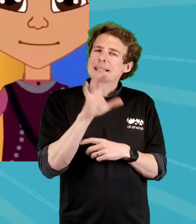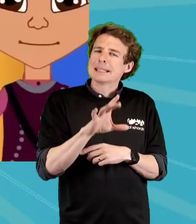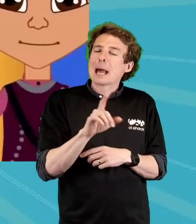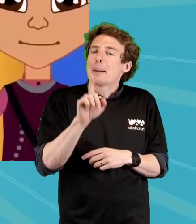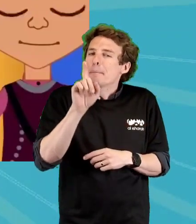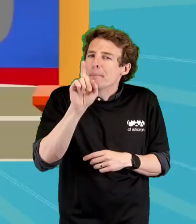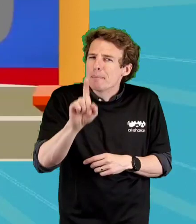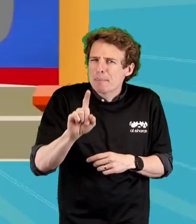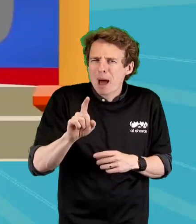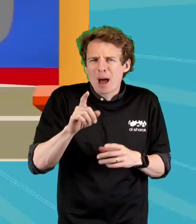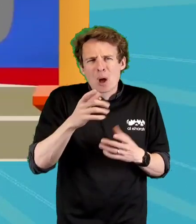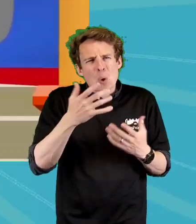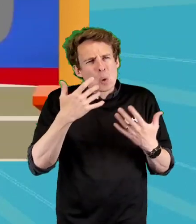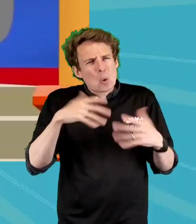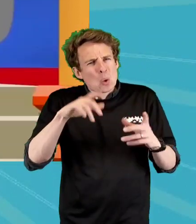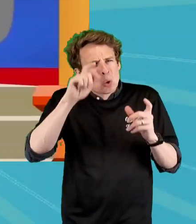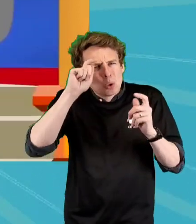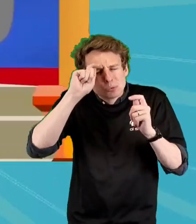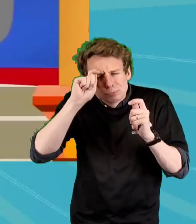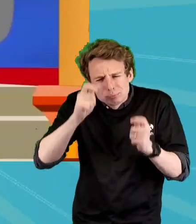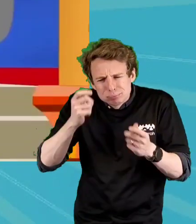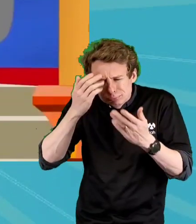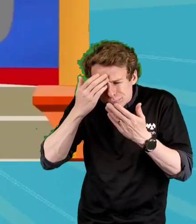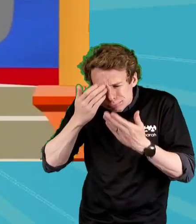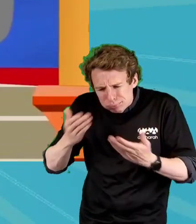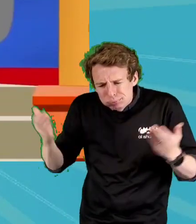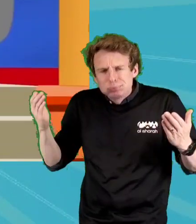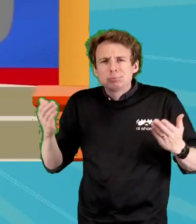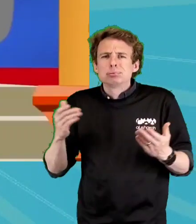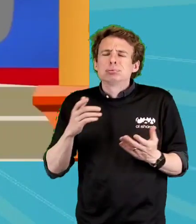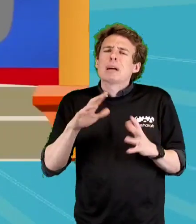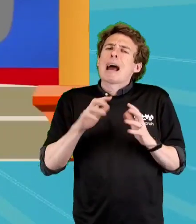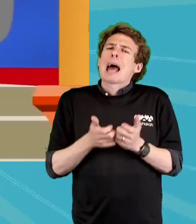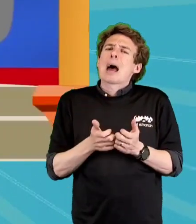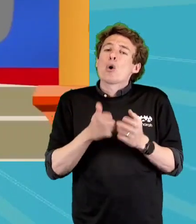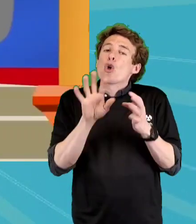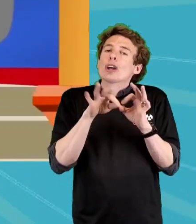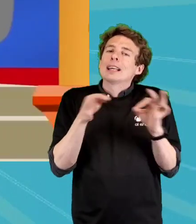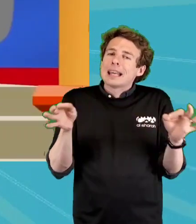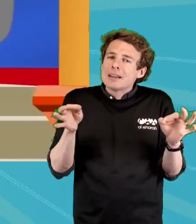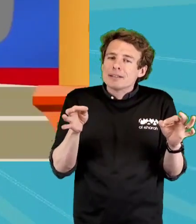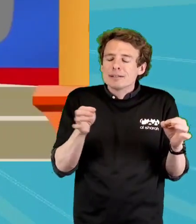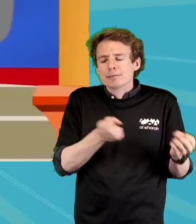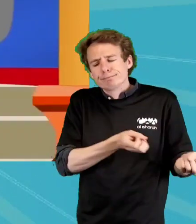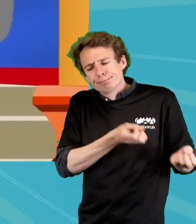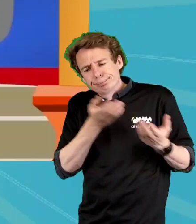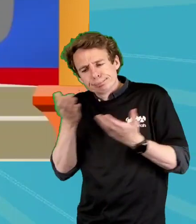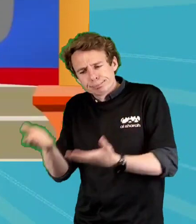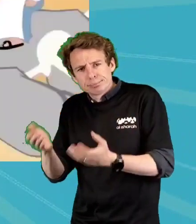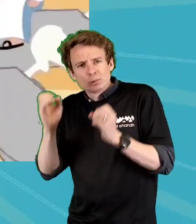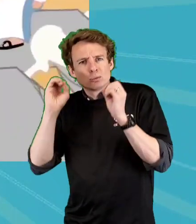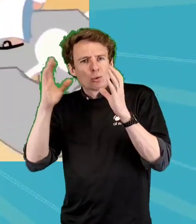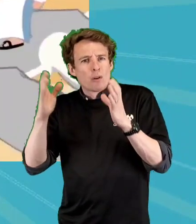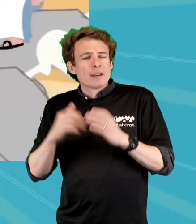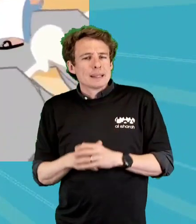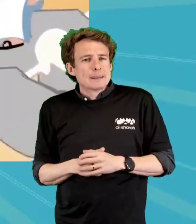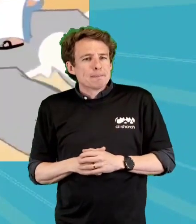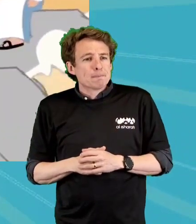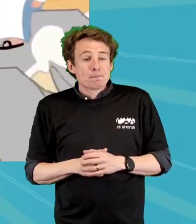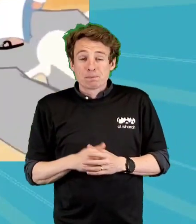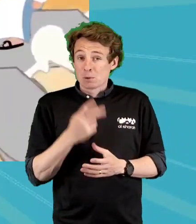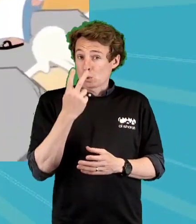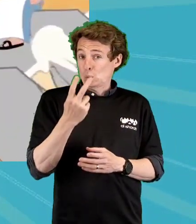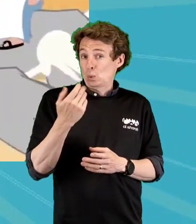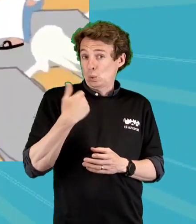Islam, but showed great respect and sent some special gifts to the Prophet. In his gift,